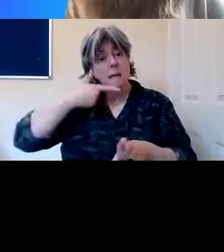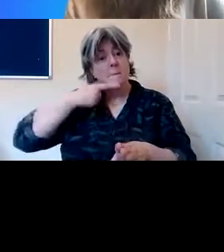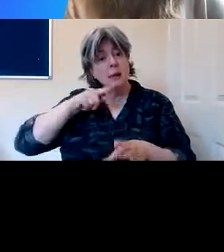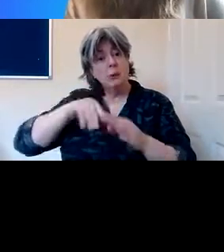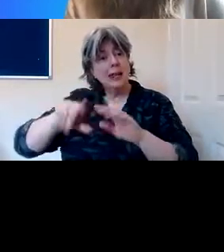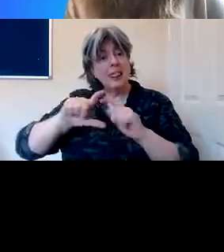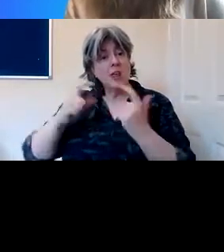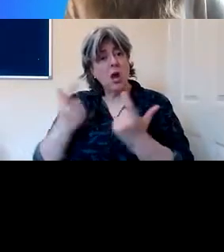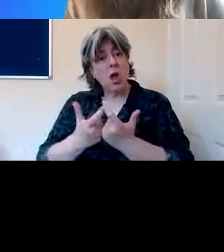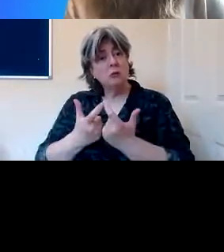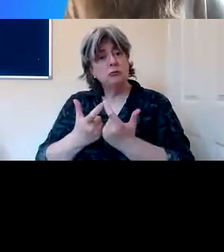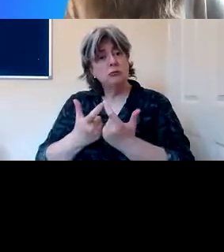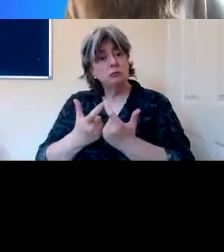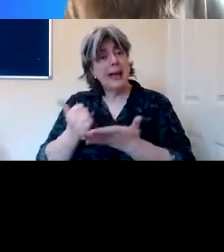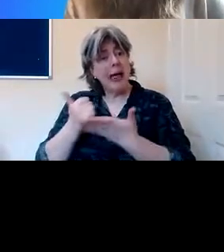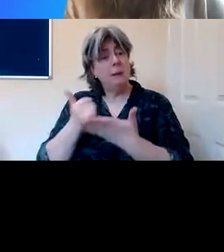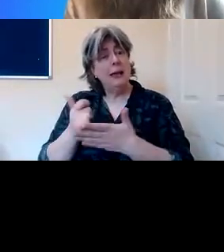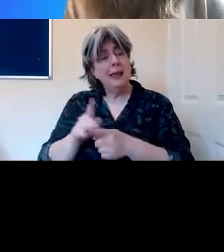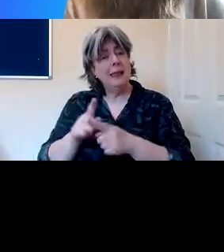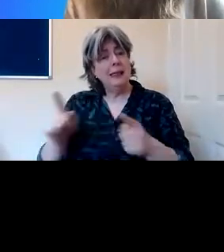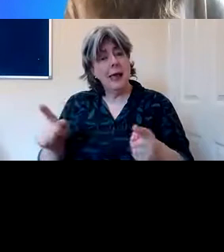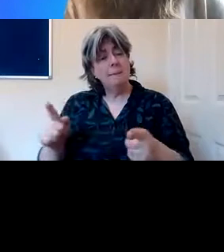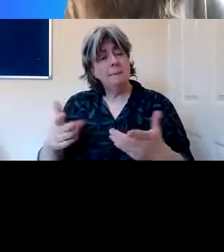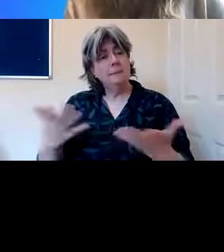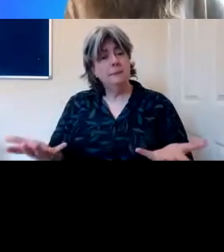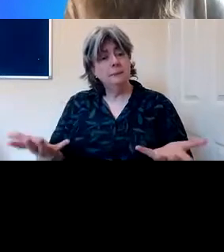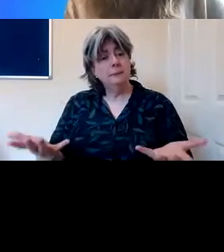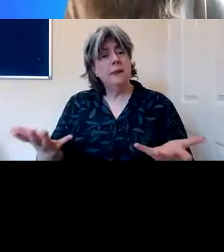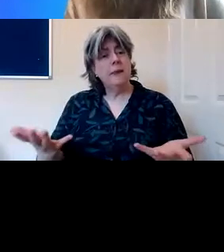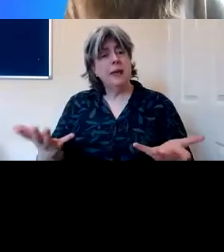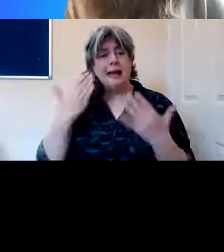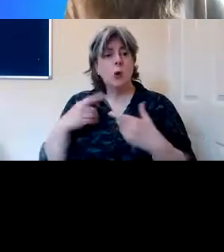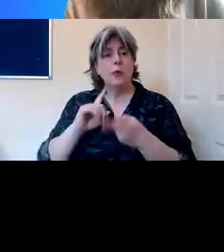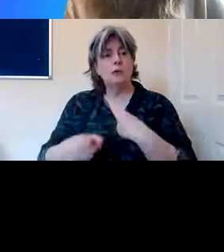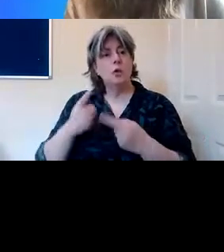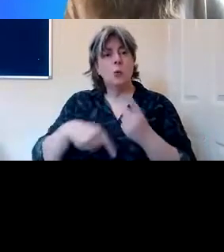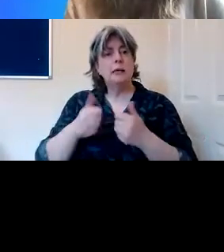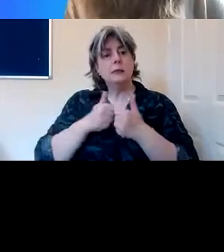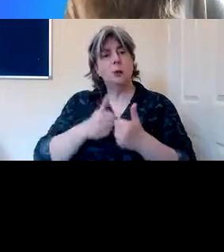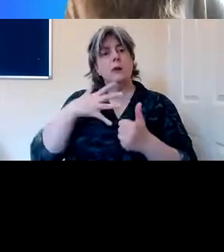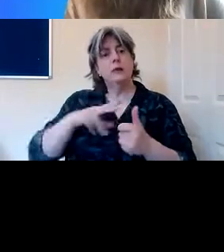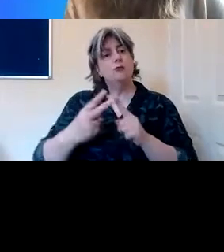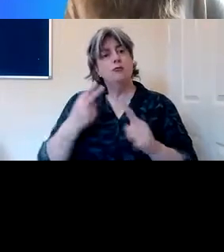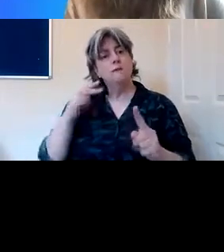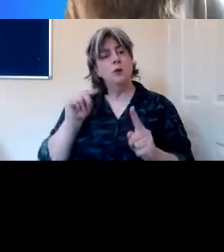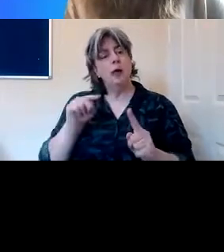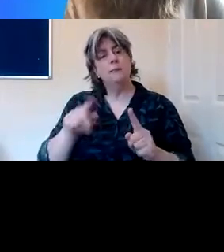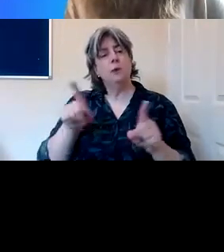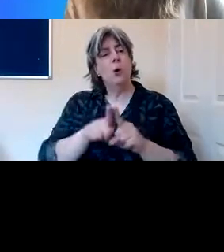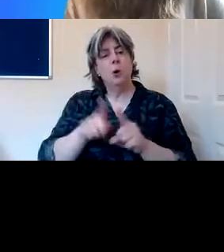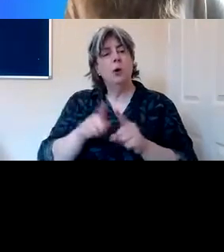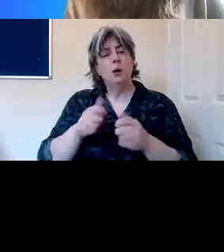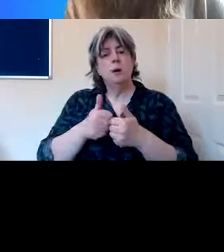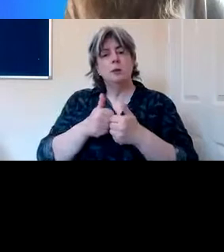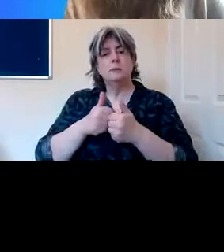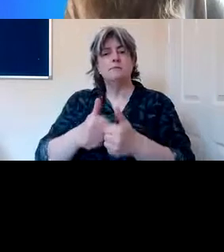don't think we know the answer to that, so we would support the need to review that. And we also support the call for no